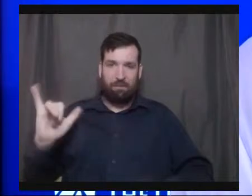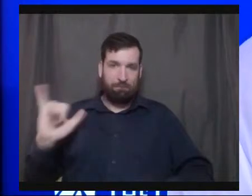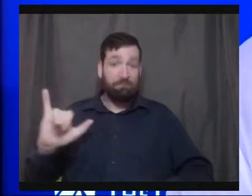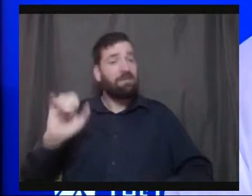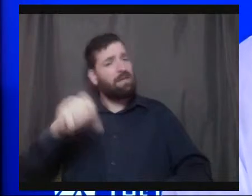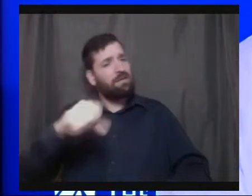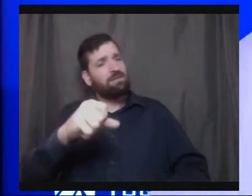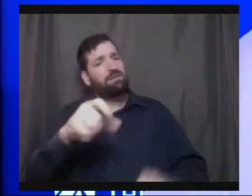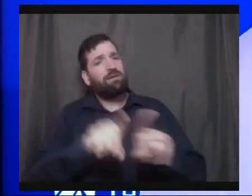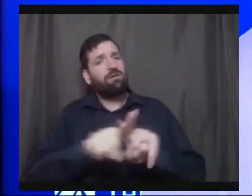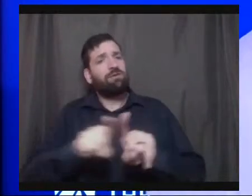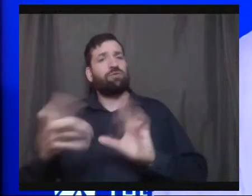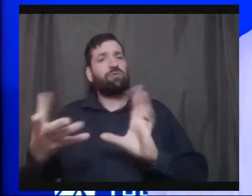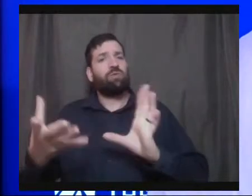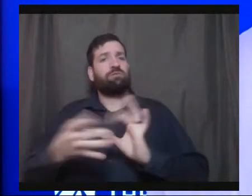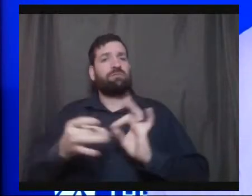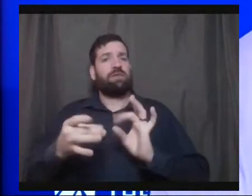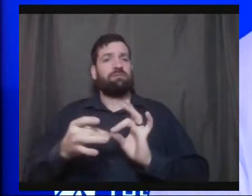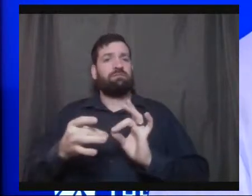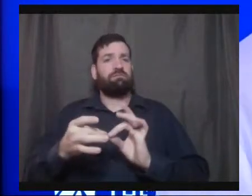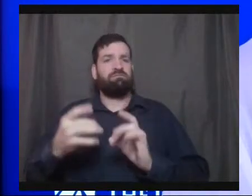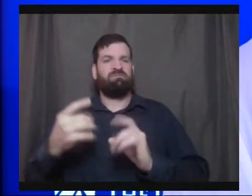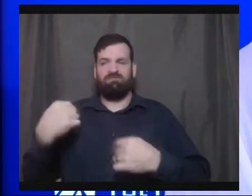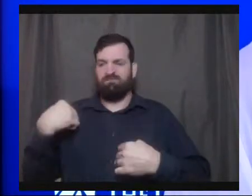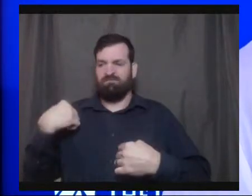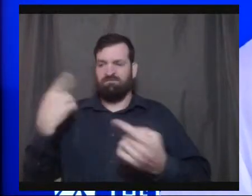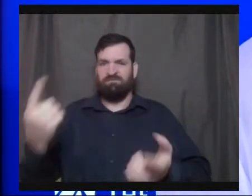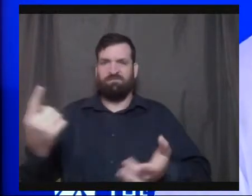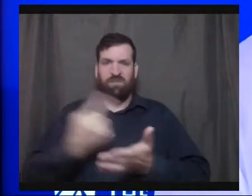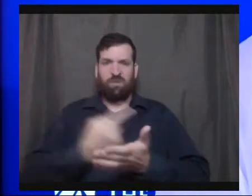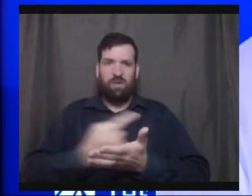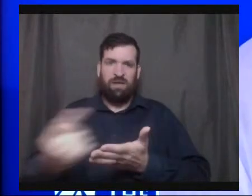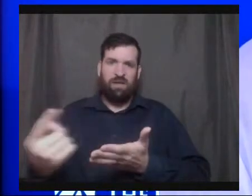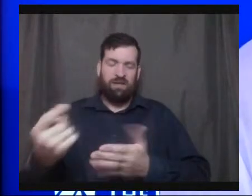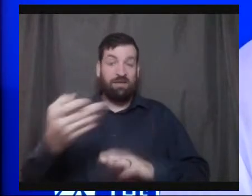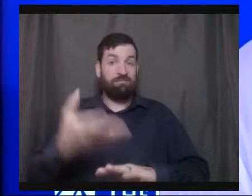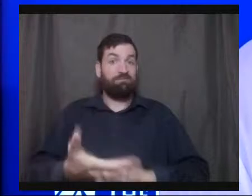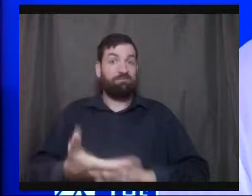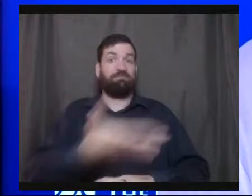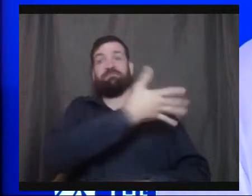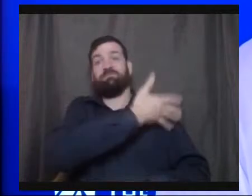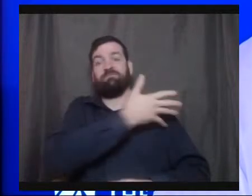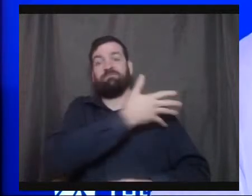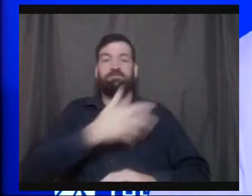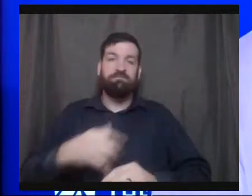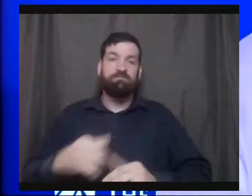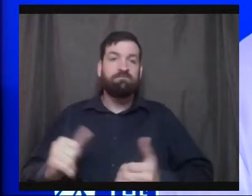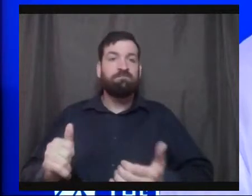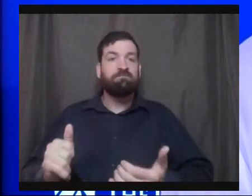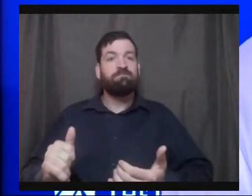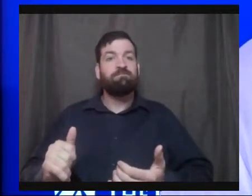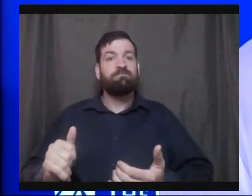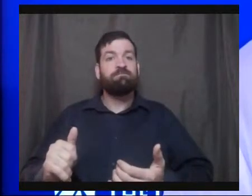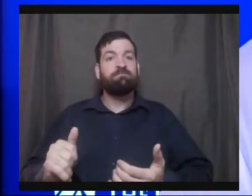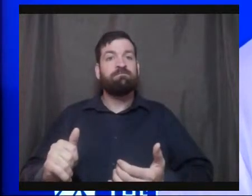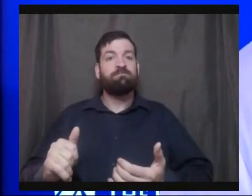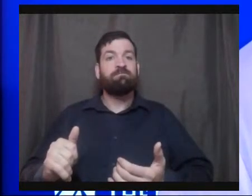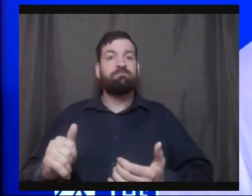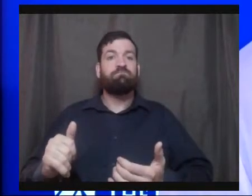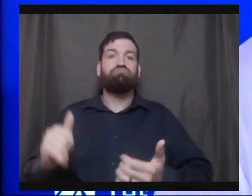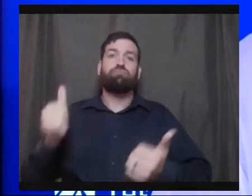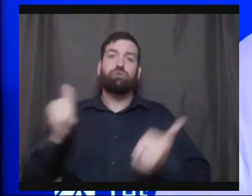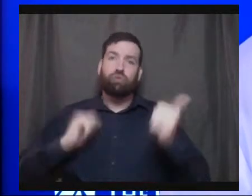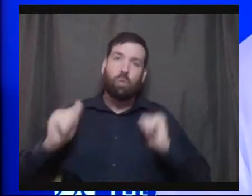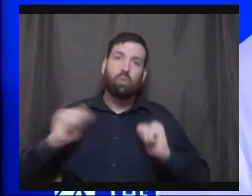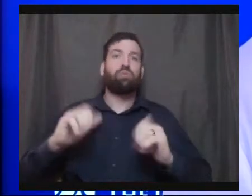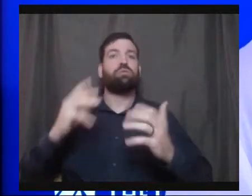say, the last week or so, and even before that, we continue to have shows and information